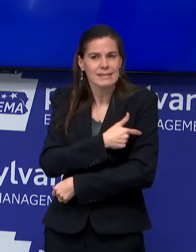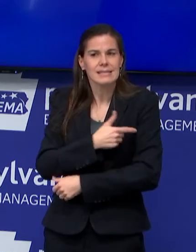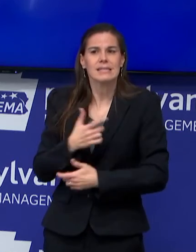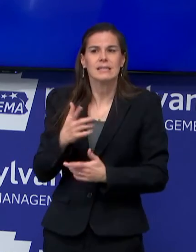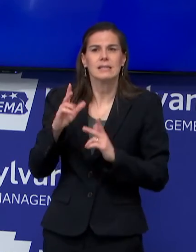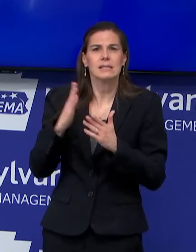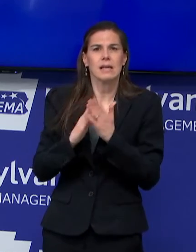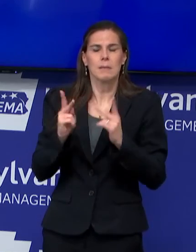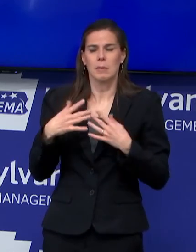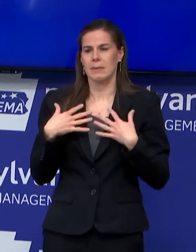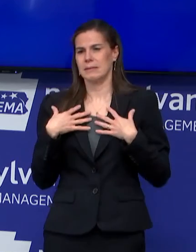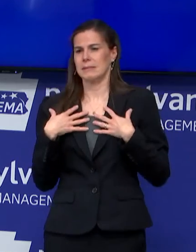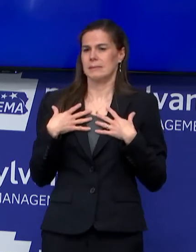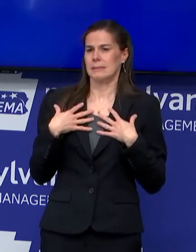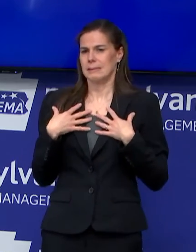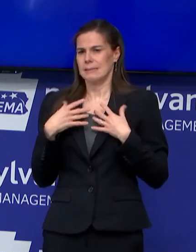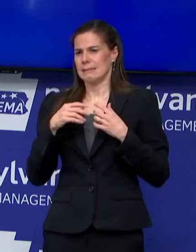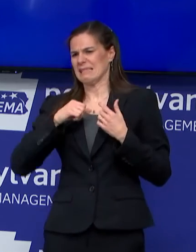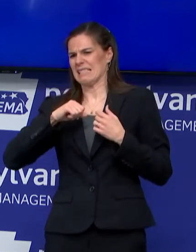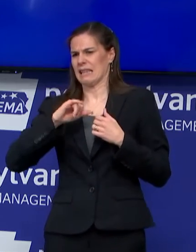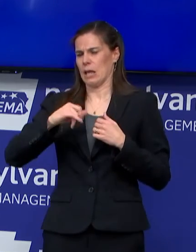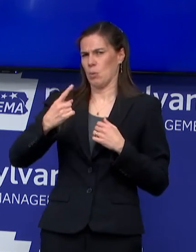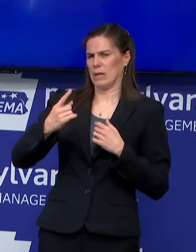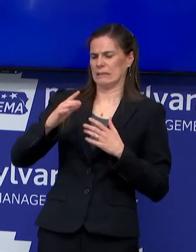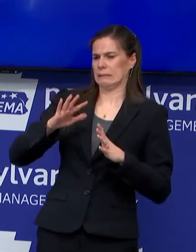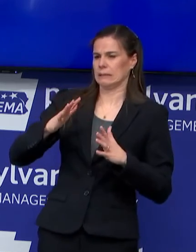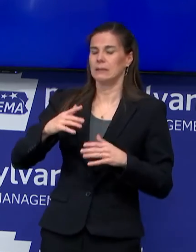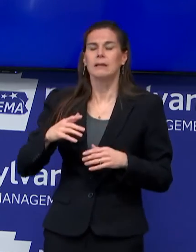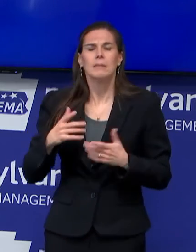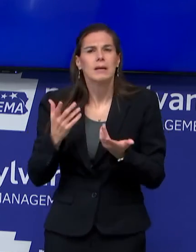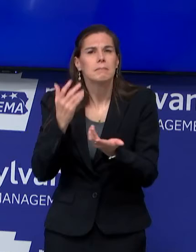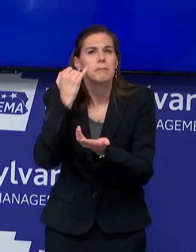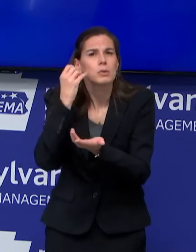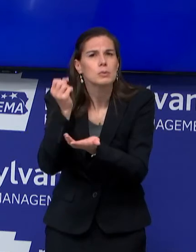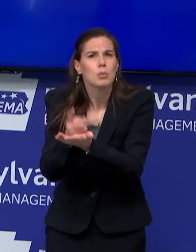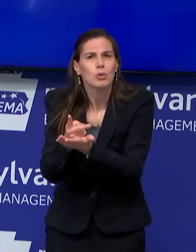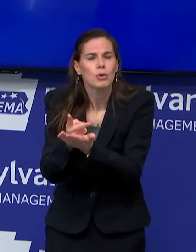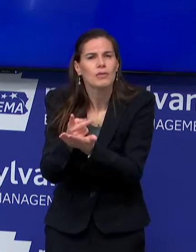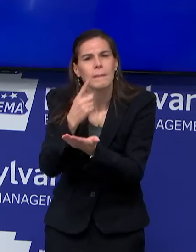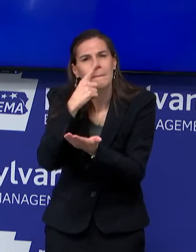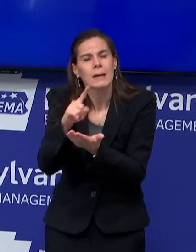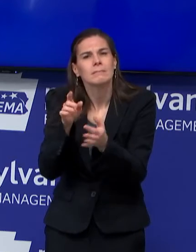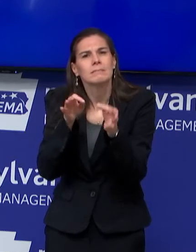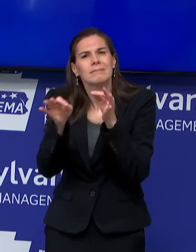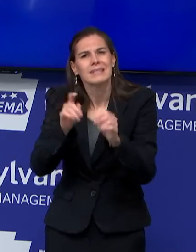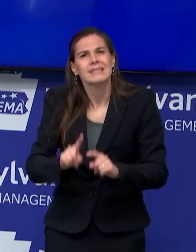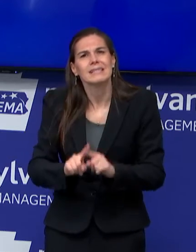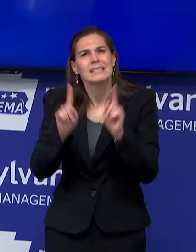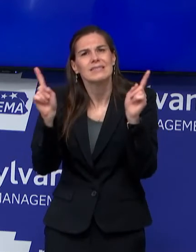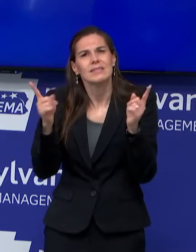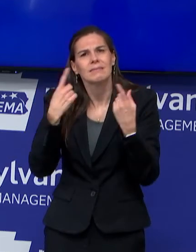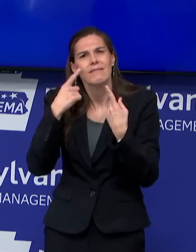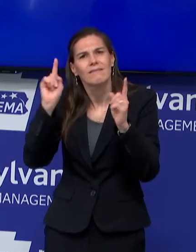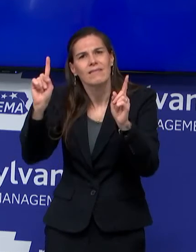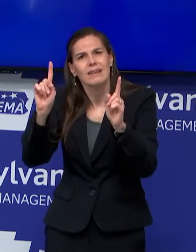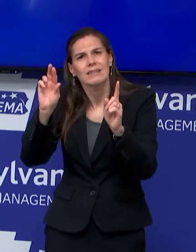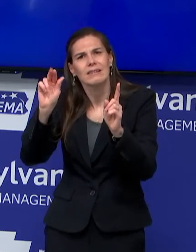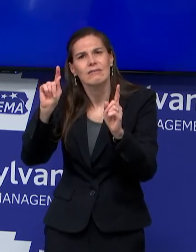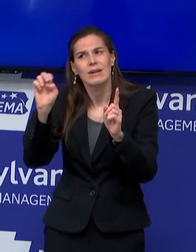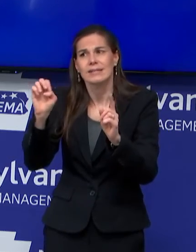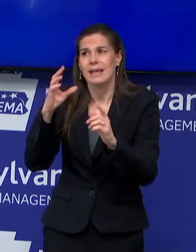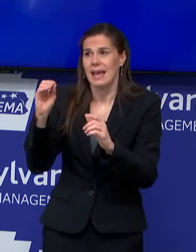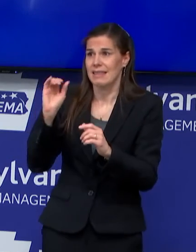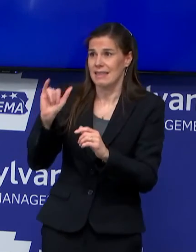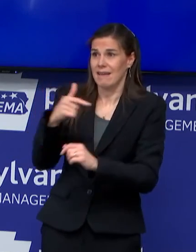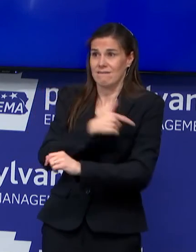people may have if it gets approved. Can you talk about the difference in the efficacy rates and just how the vaccine would compare to the